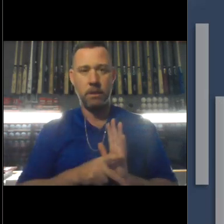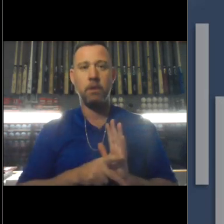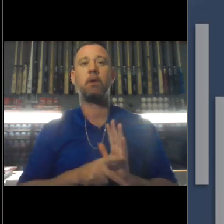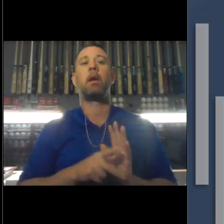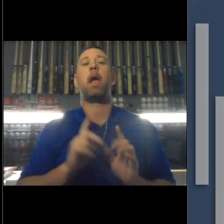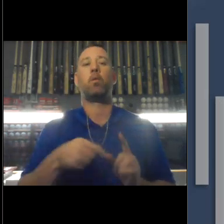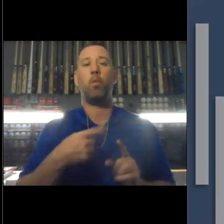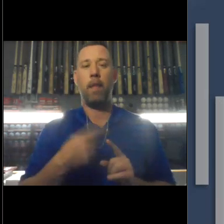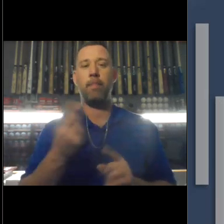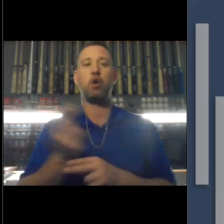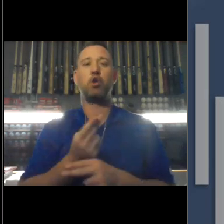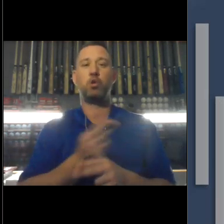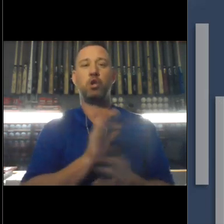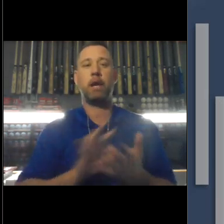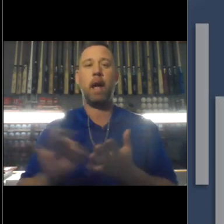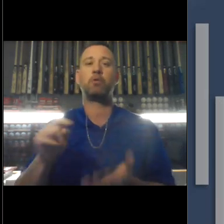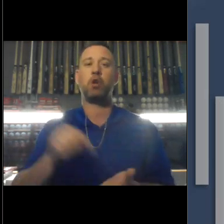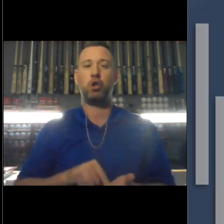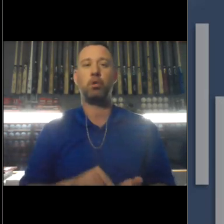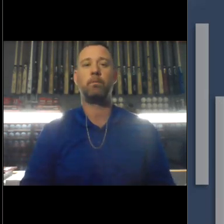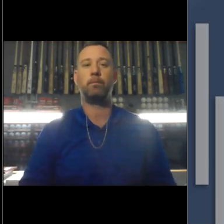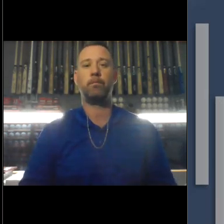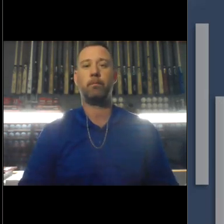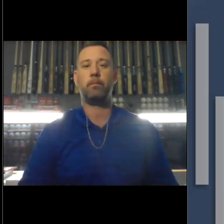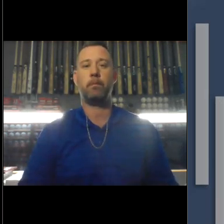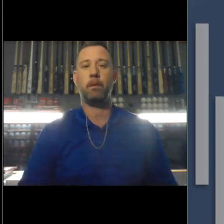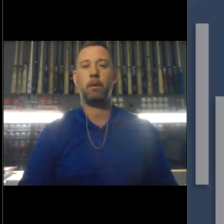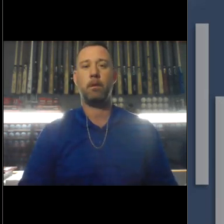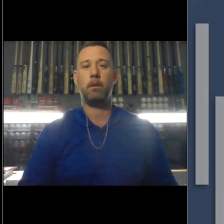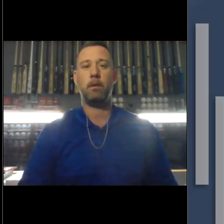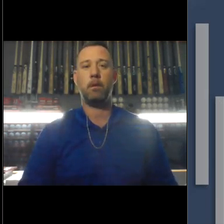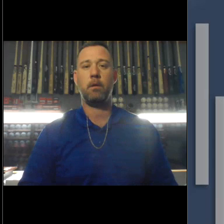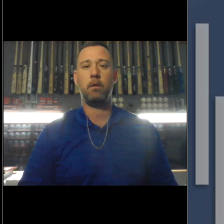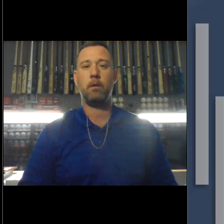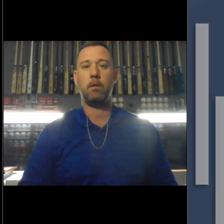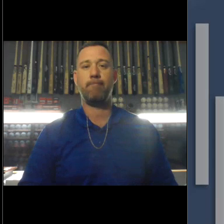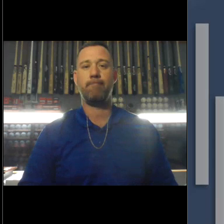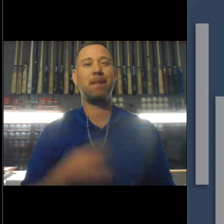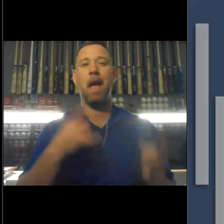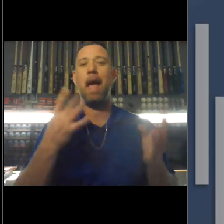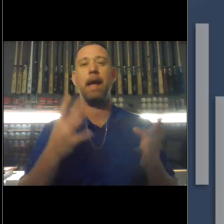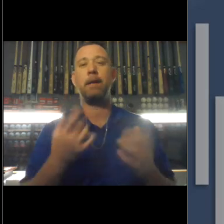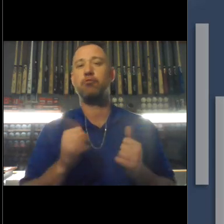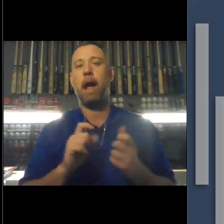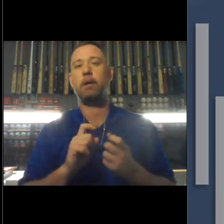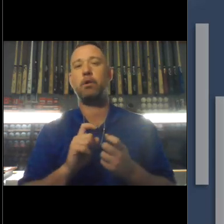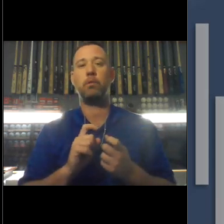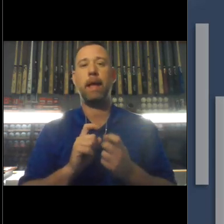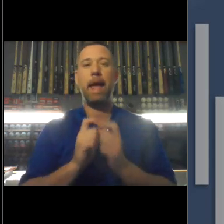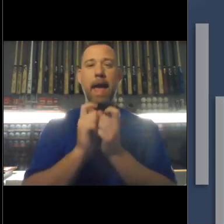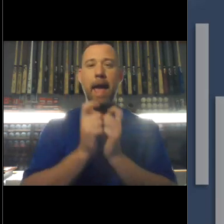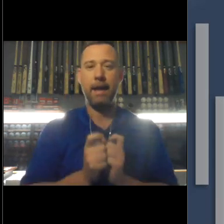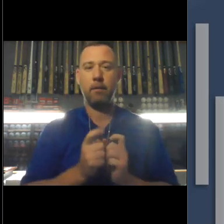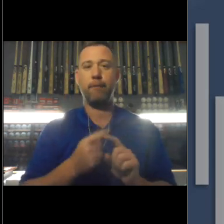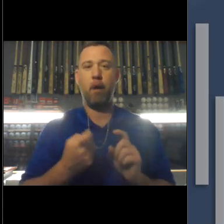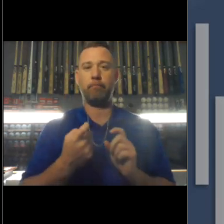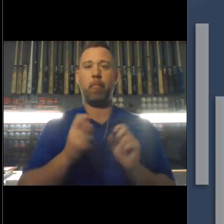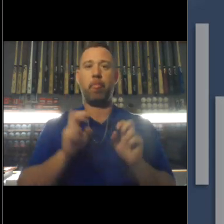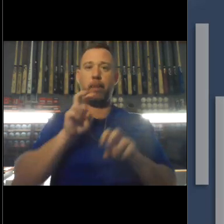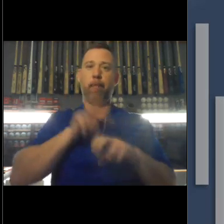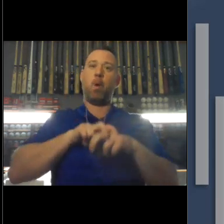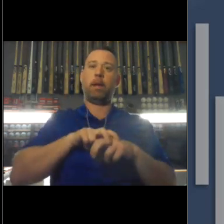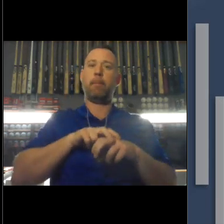their user counts are due. Would you mind if I hate trying to edit from the podium, but might we add a